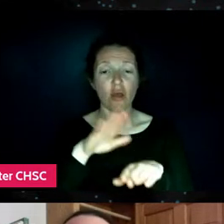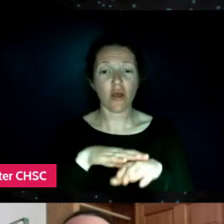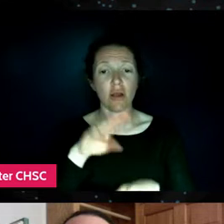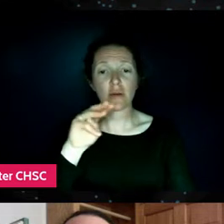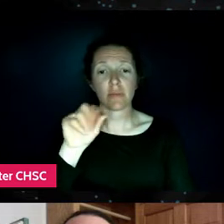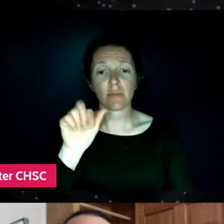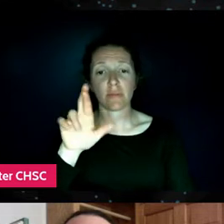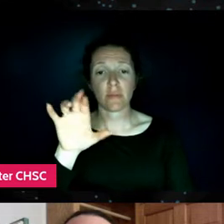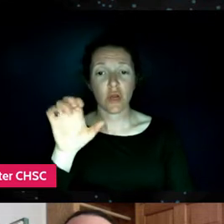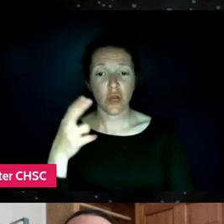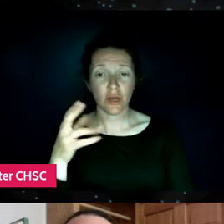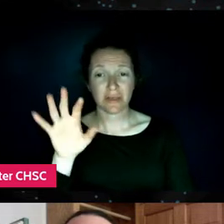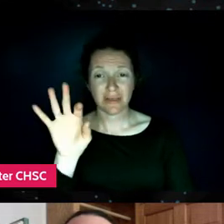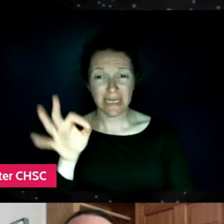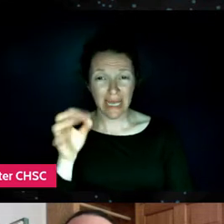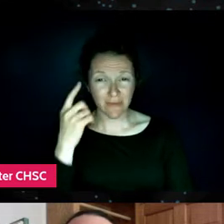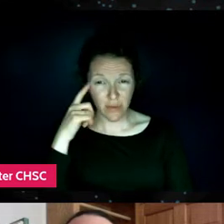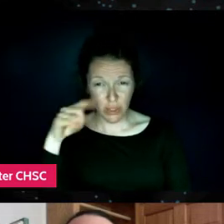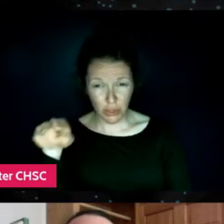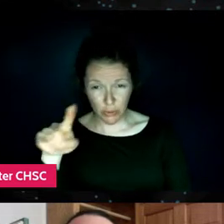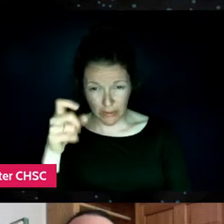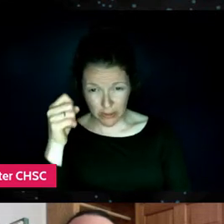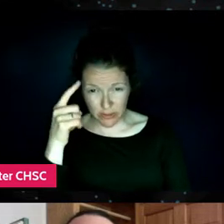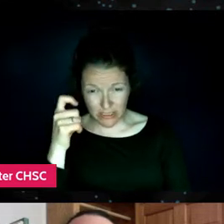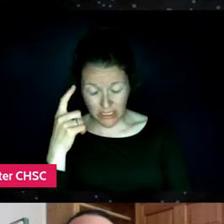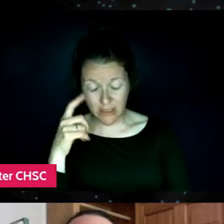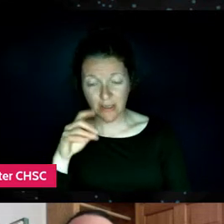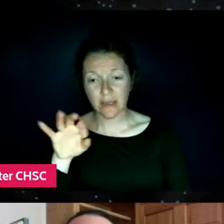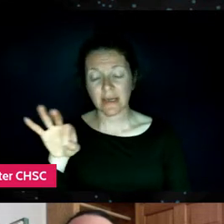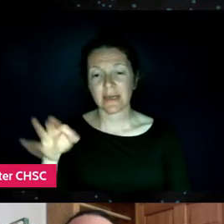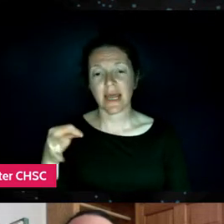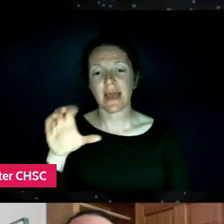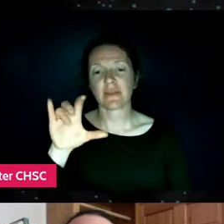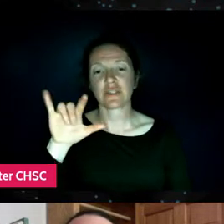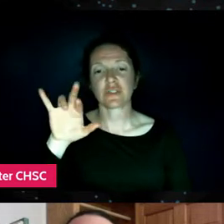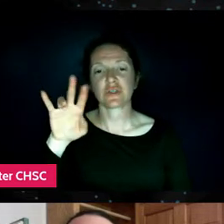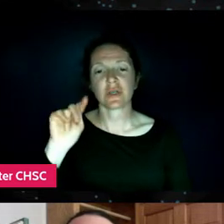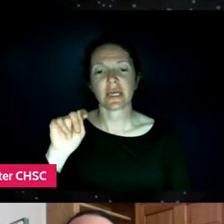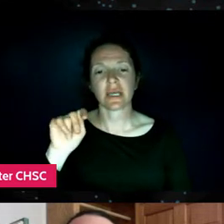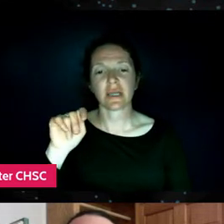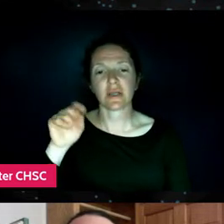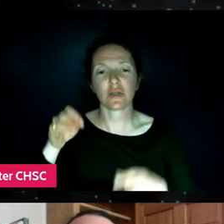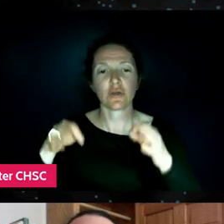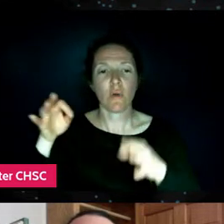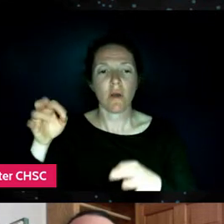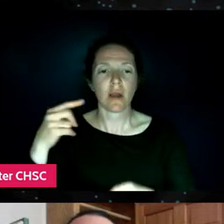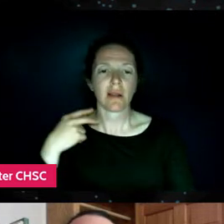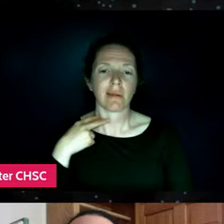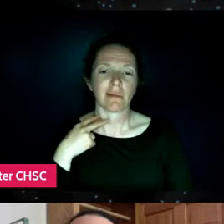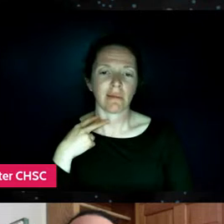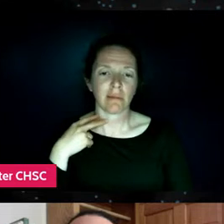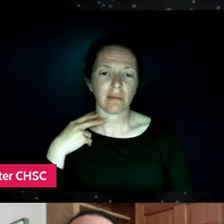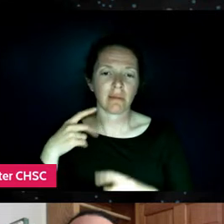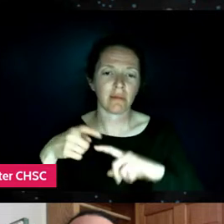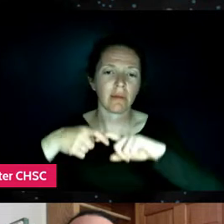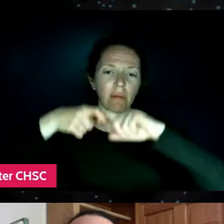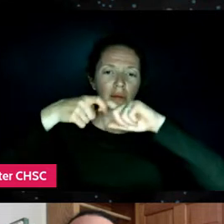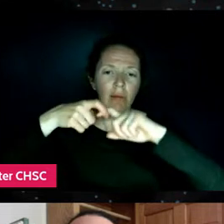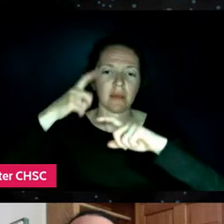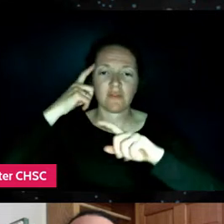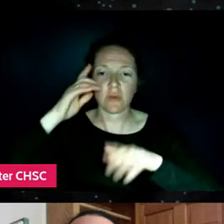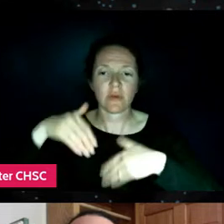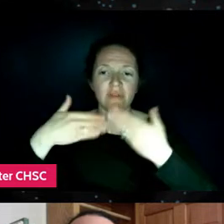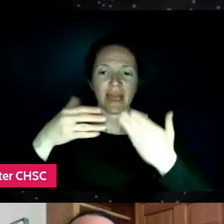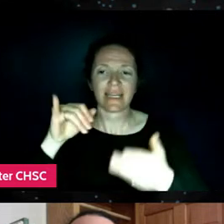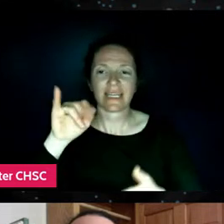To just give that a little bit of context. So the Ninth Circuit Court got hung up on being able to provide the injunctive relief,